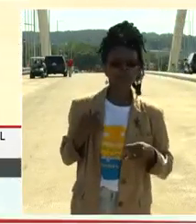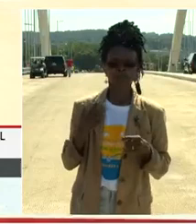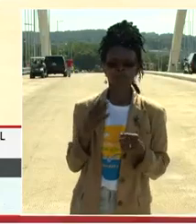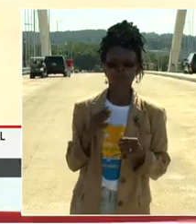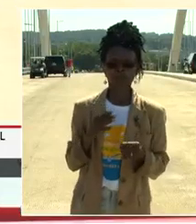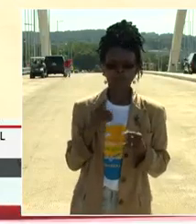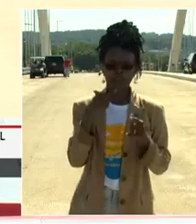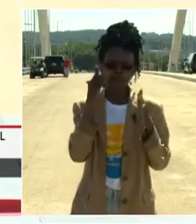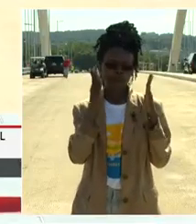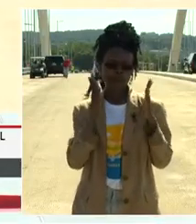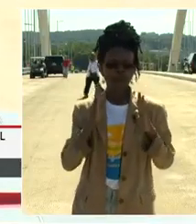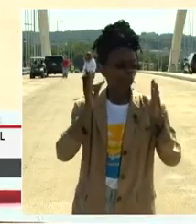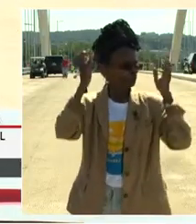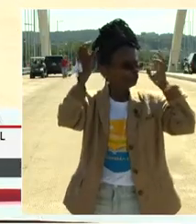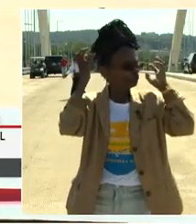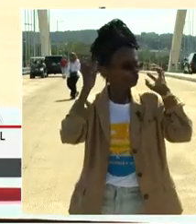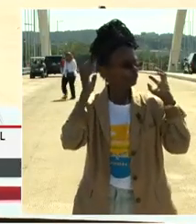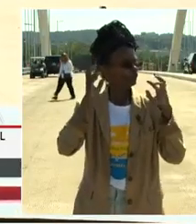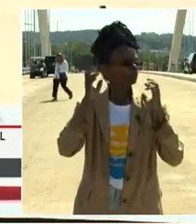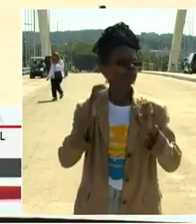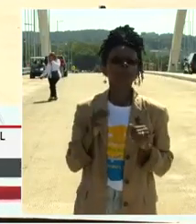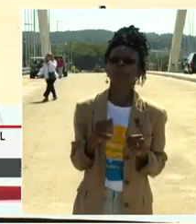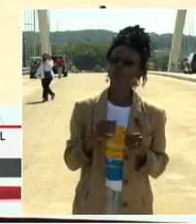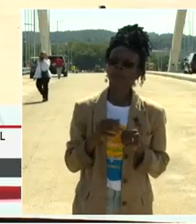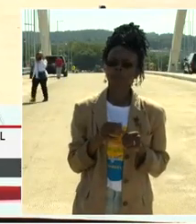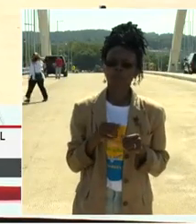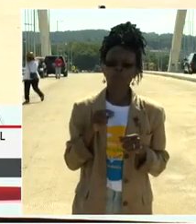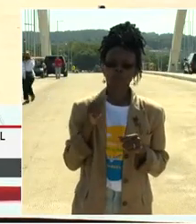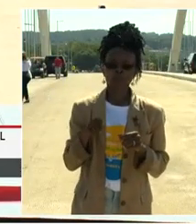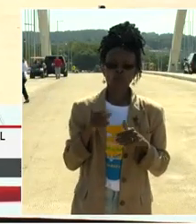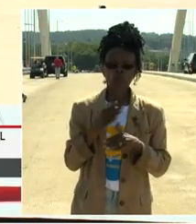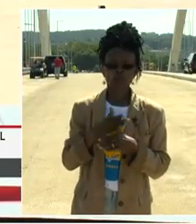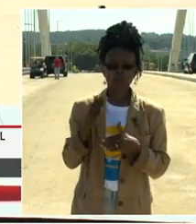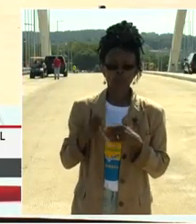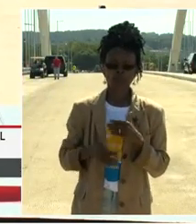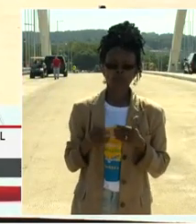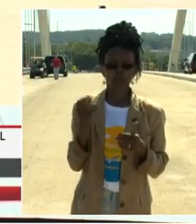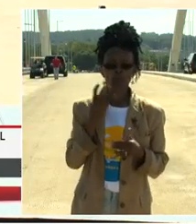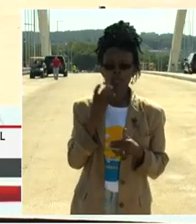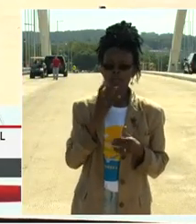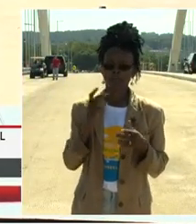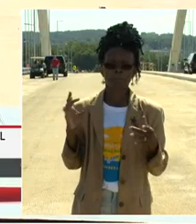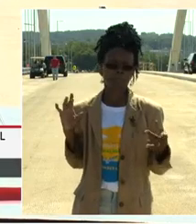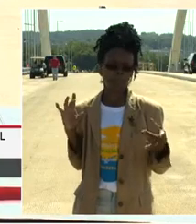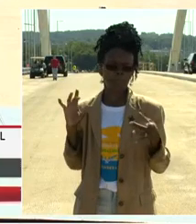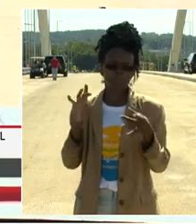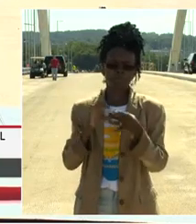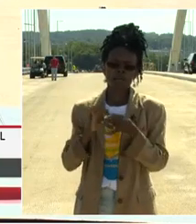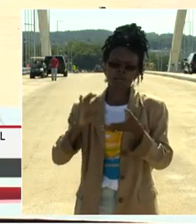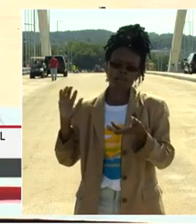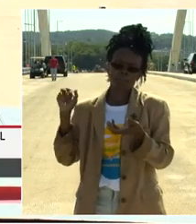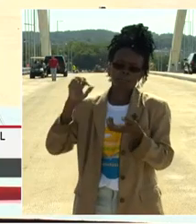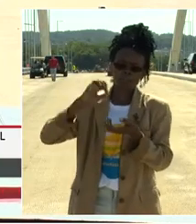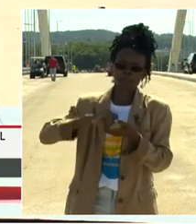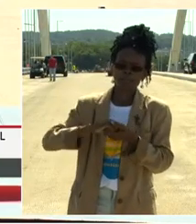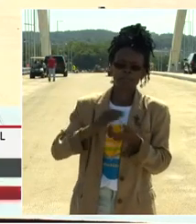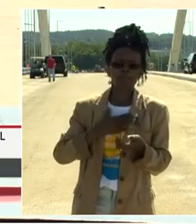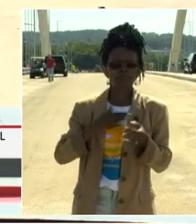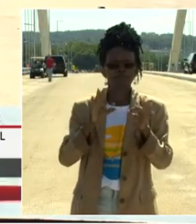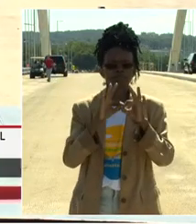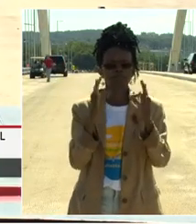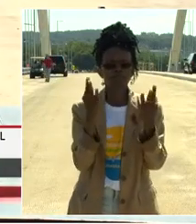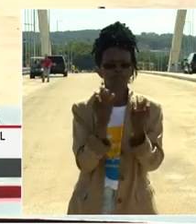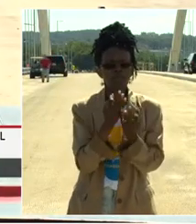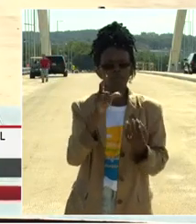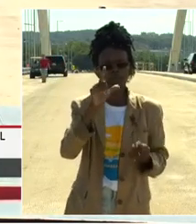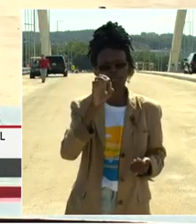It's been quite a commemorative weekend for the legacy of Frederick Douglass in our family. This past Friday, September 3rd,